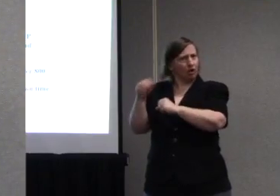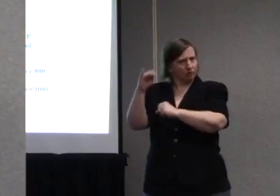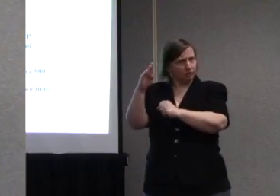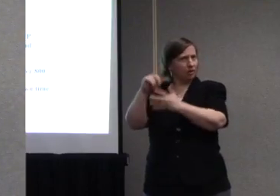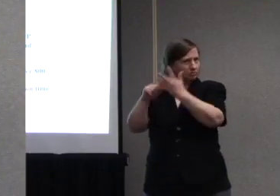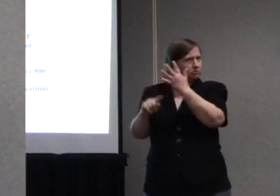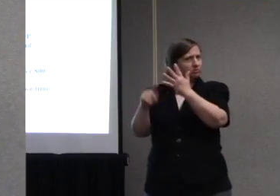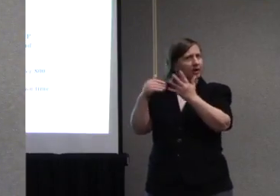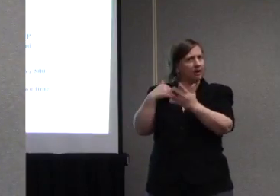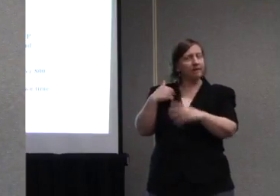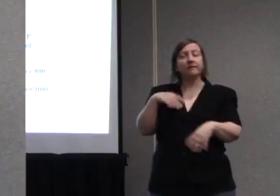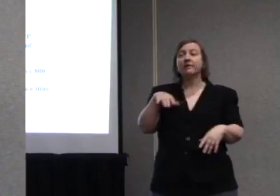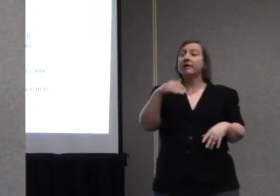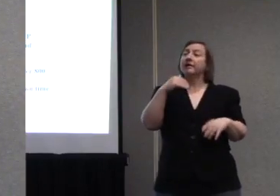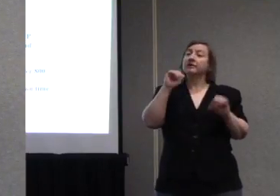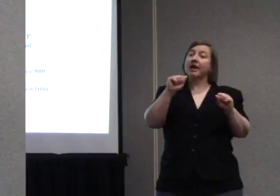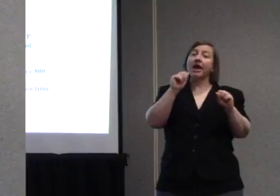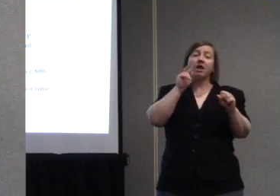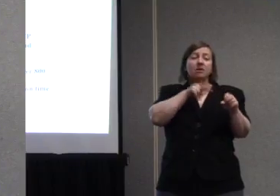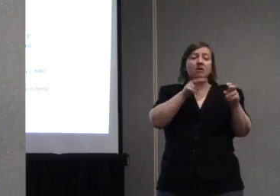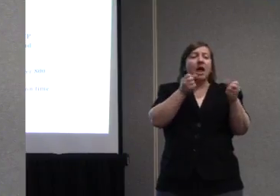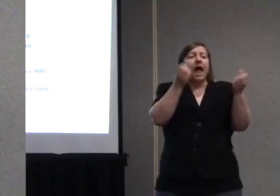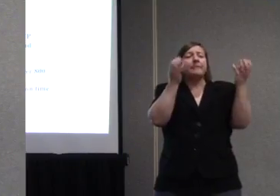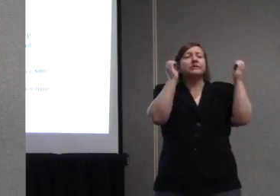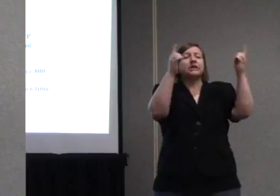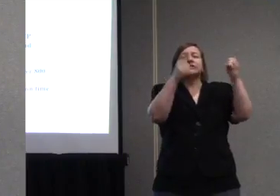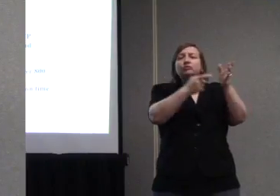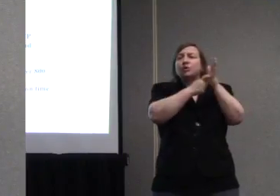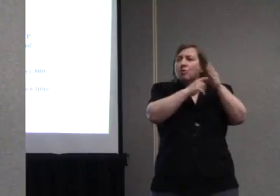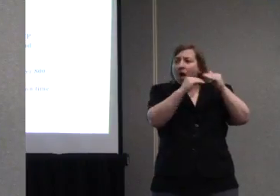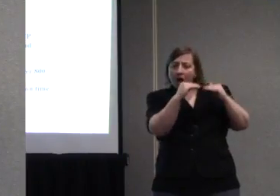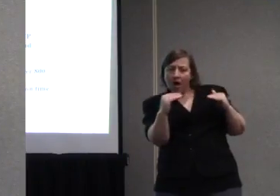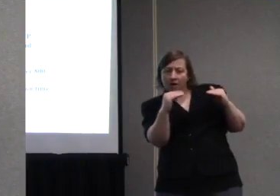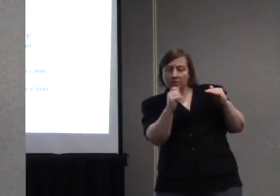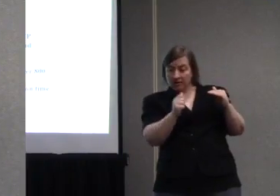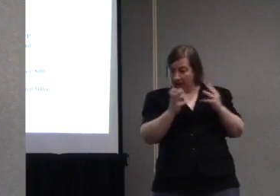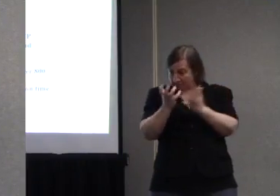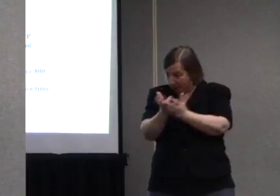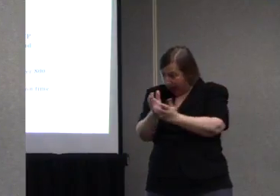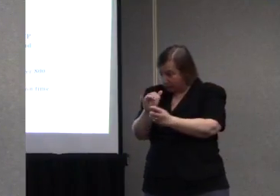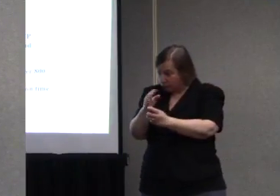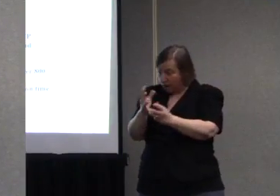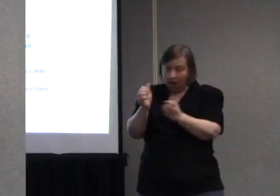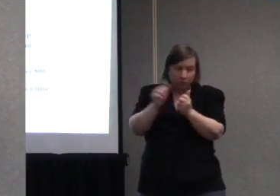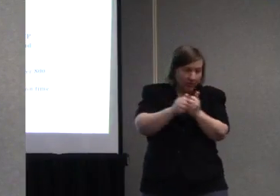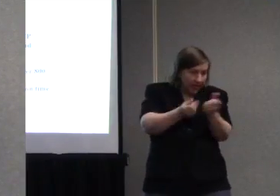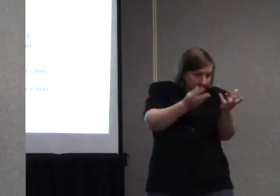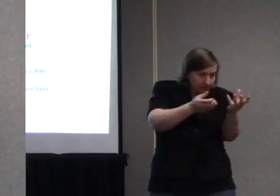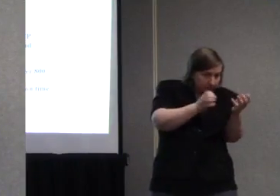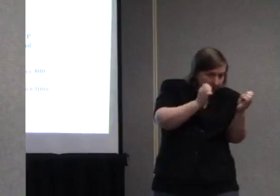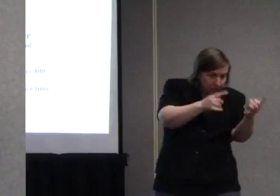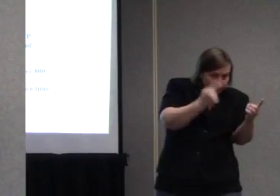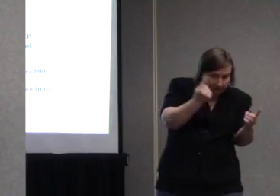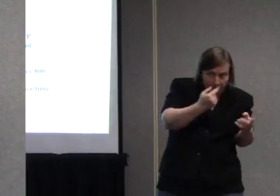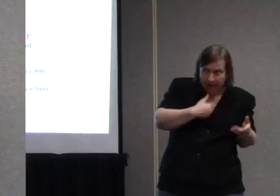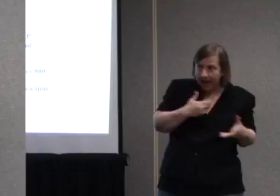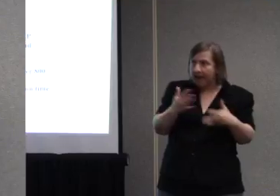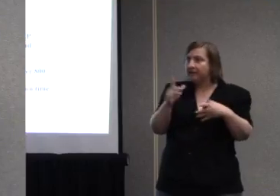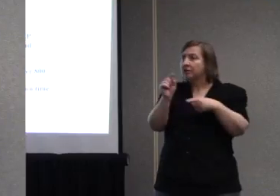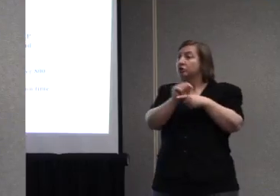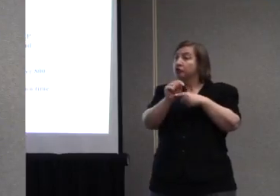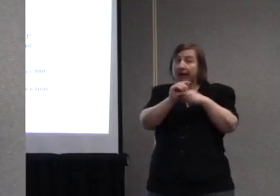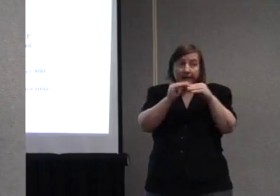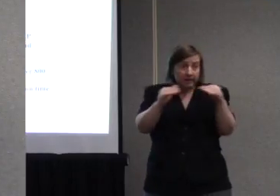You can also look at the incumbent's education level and match jobs with education level,